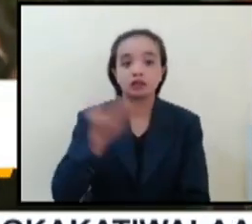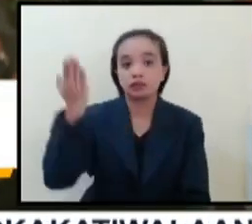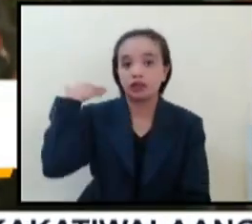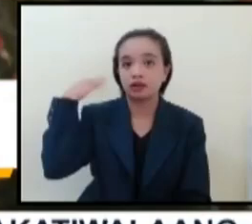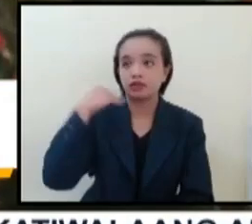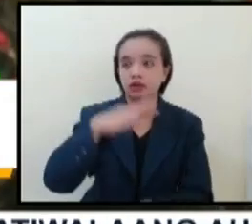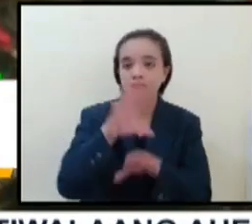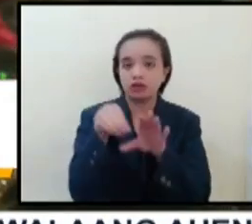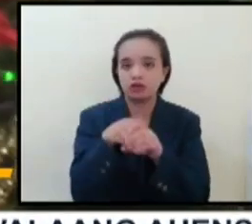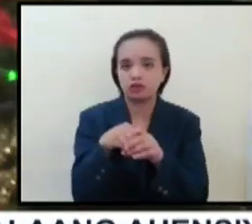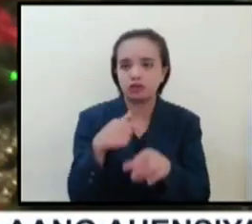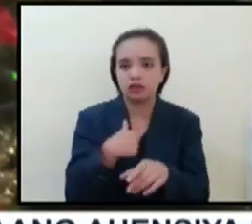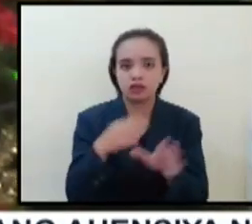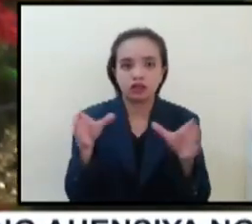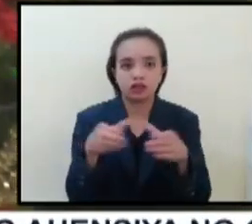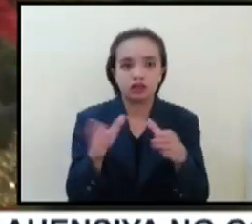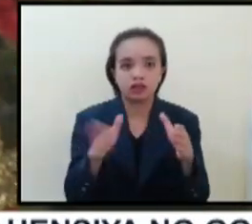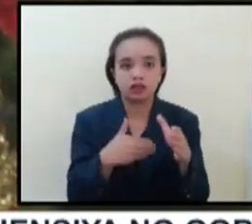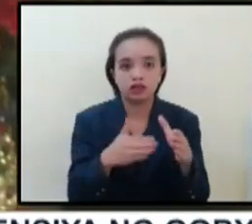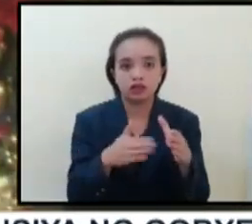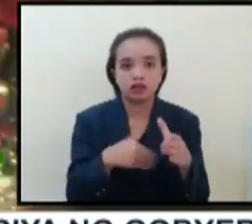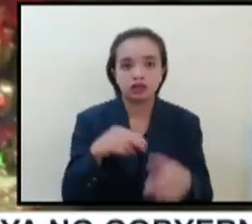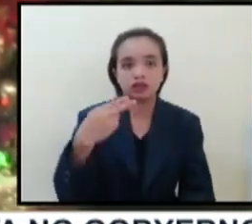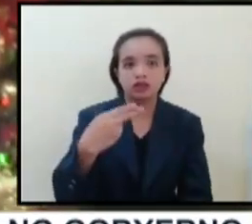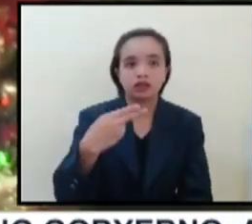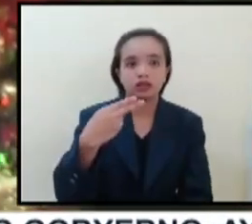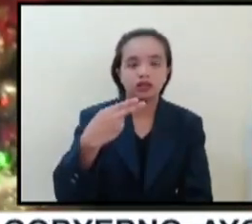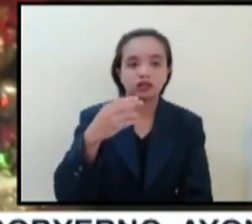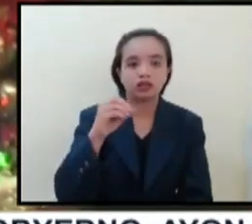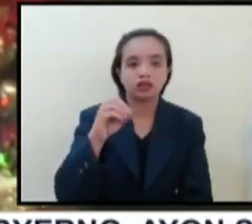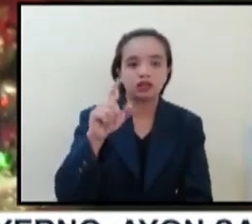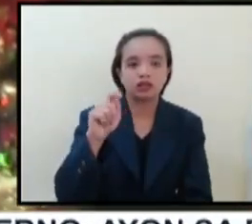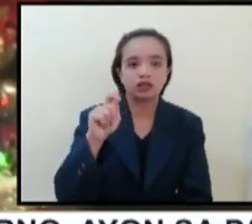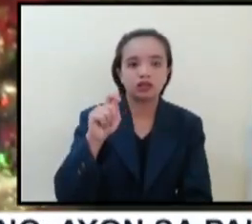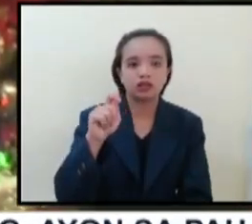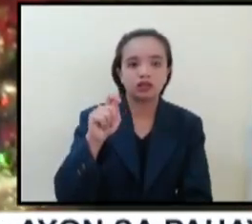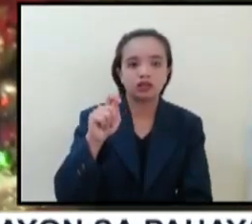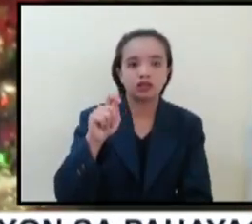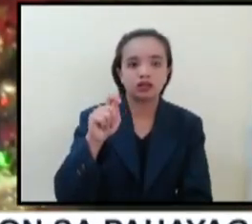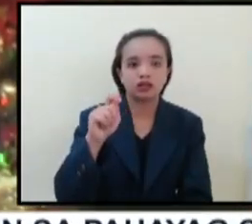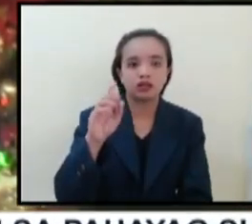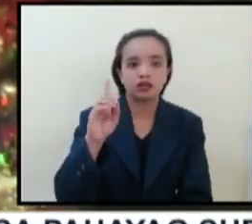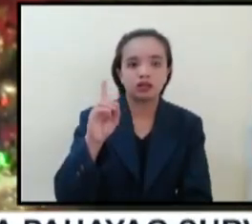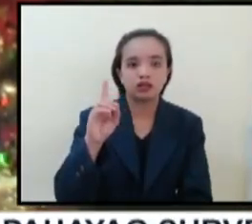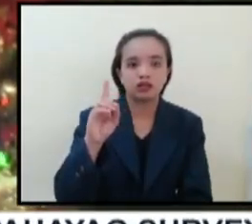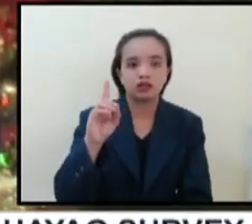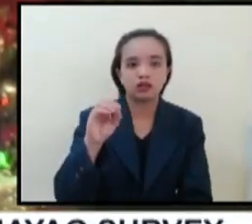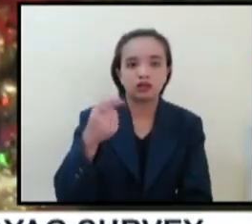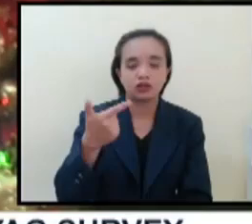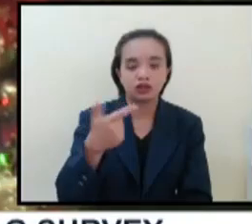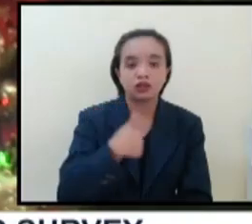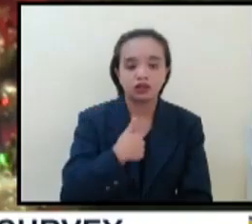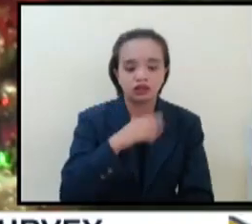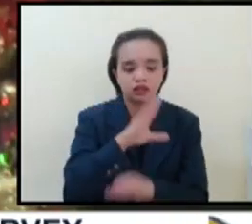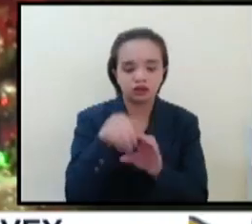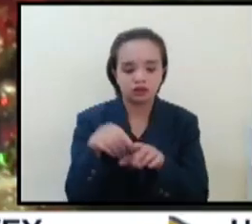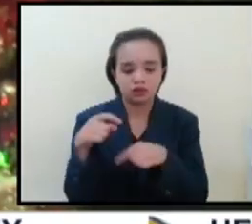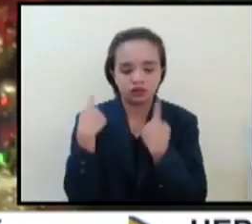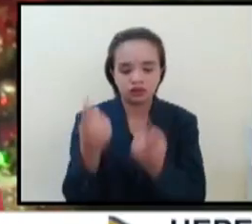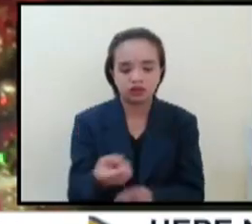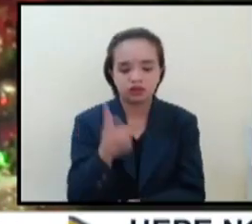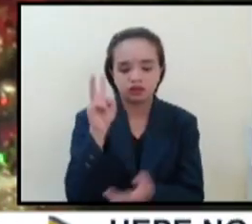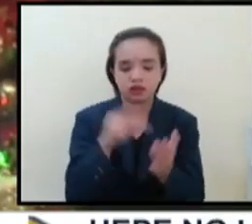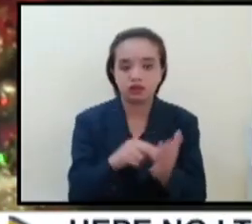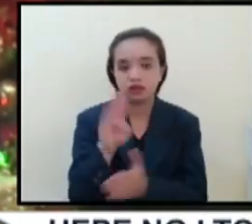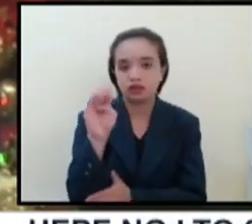of the band called Hot Dog. Ayun, the legendary Hot Dog. So yun, naging party ako since 2014 mm-hmm. until